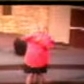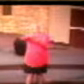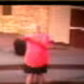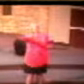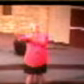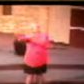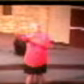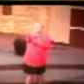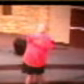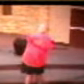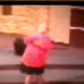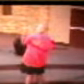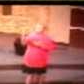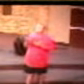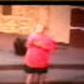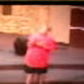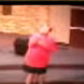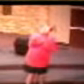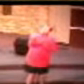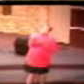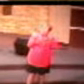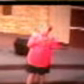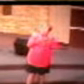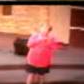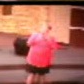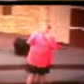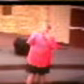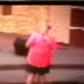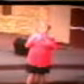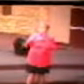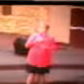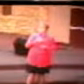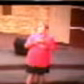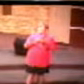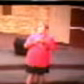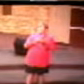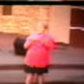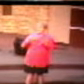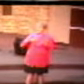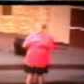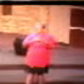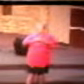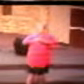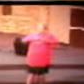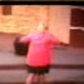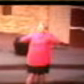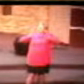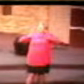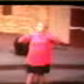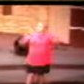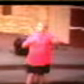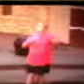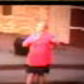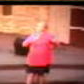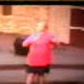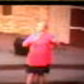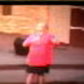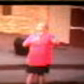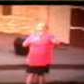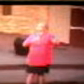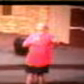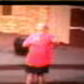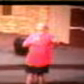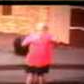us by your word and by your spirit, and so we open ourselves, your people in this place, open ourselves